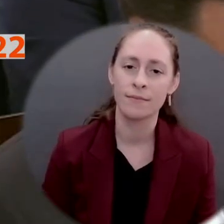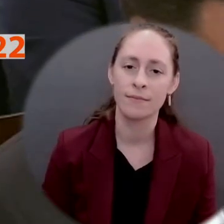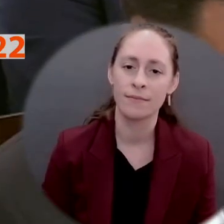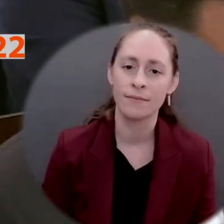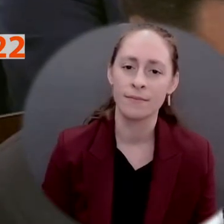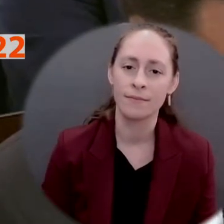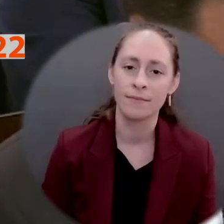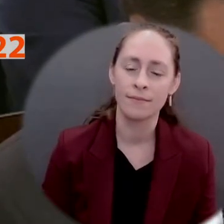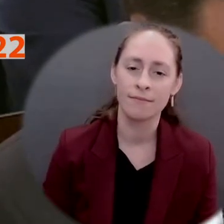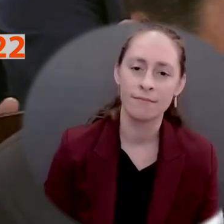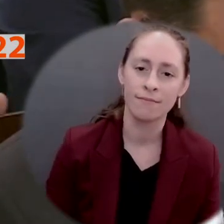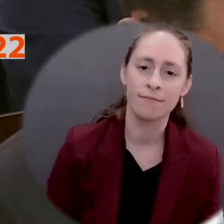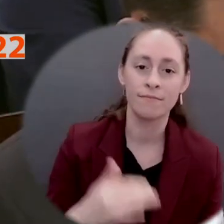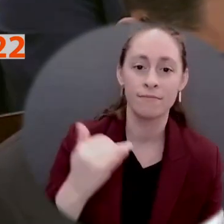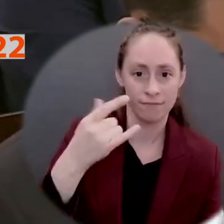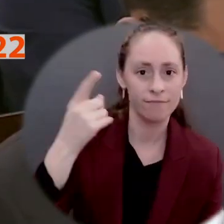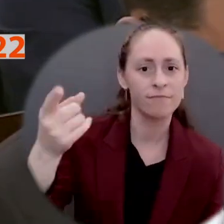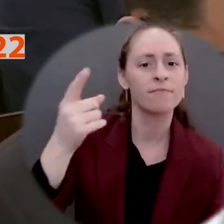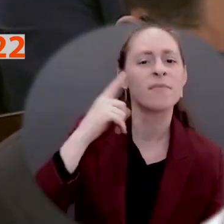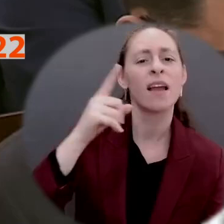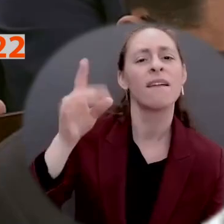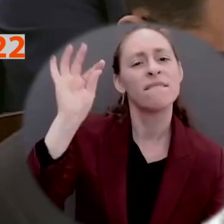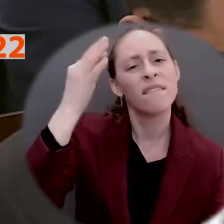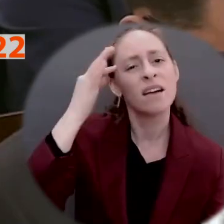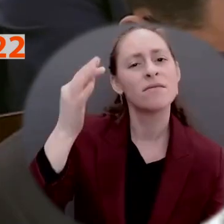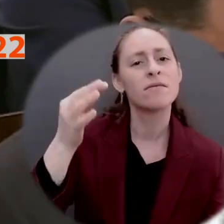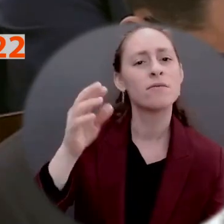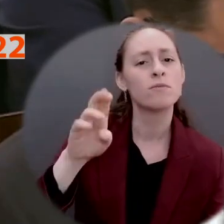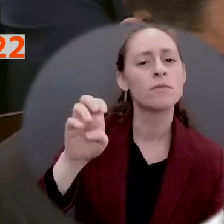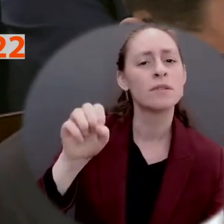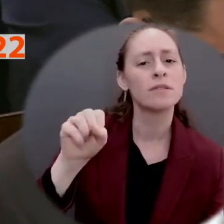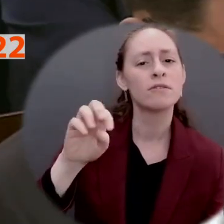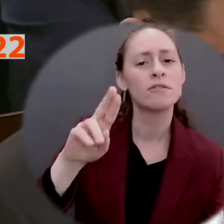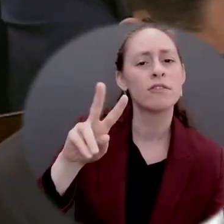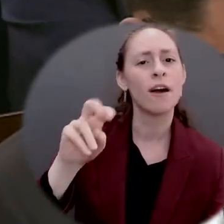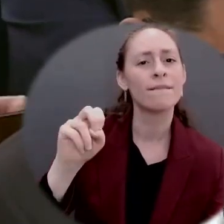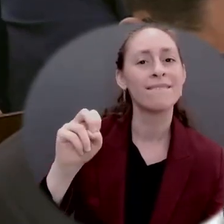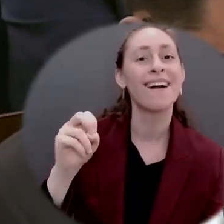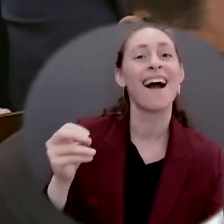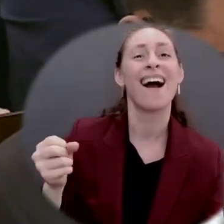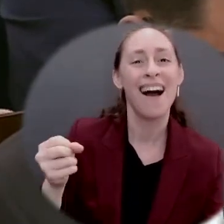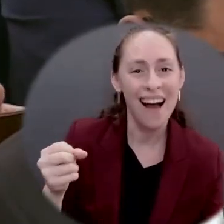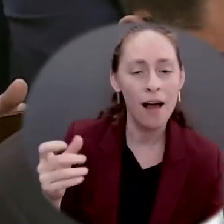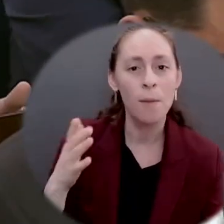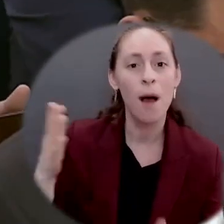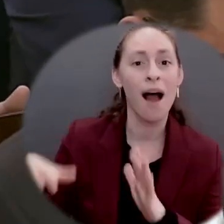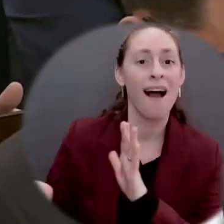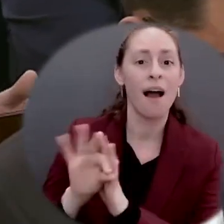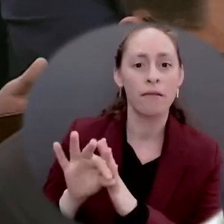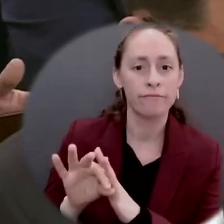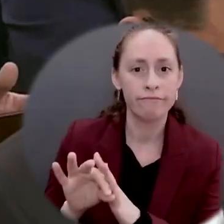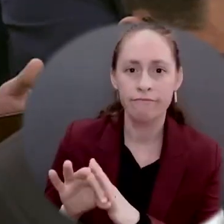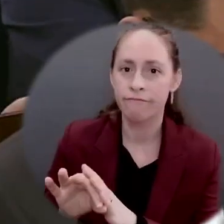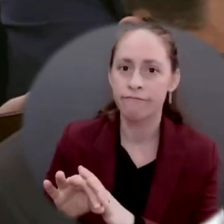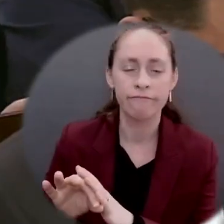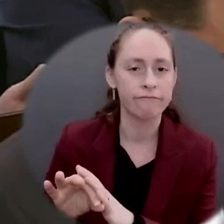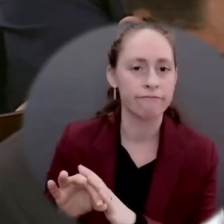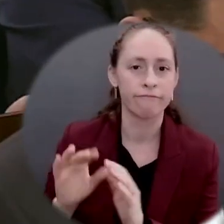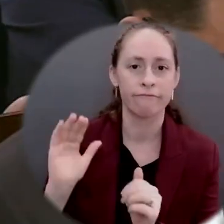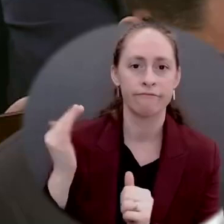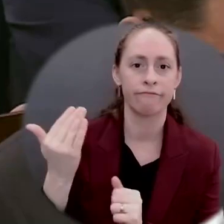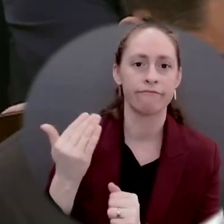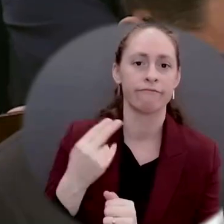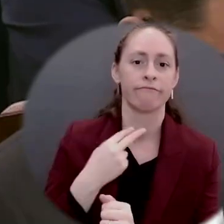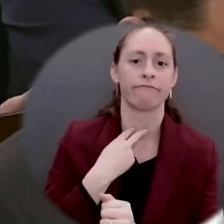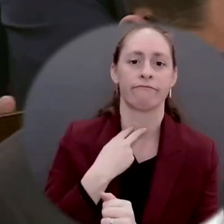today that he's refusing to move the other picks separate from Sarah Bloom Raskin. He also said that he spoke to President